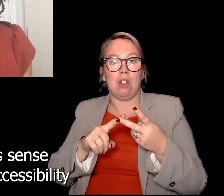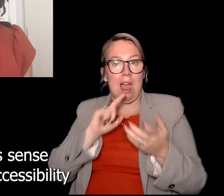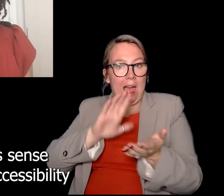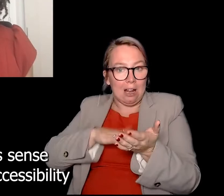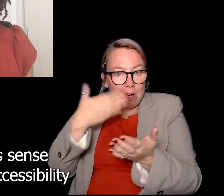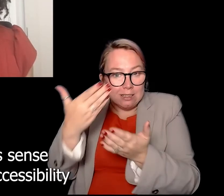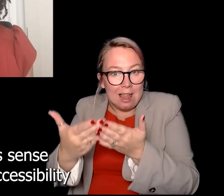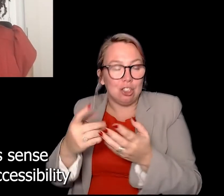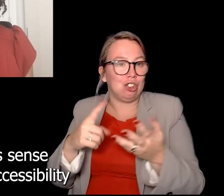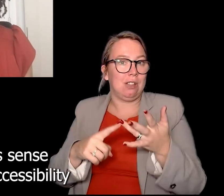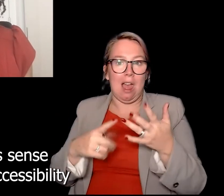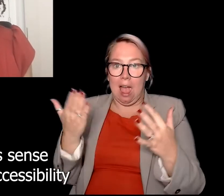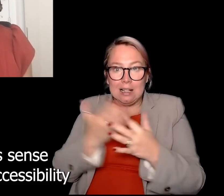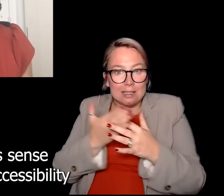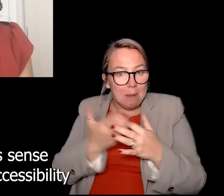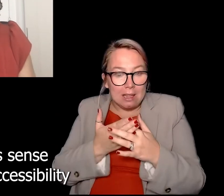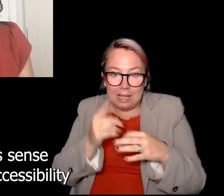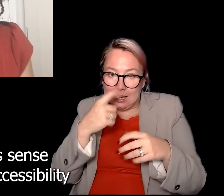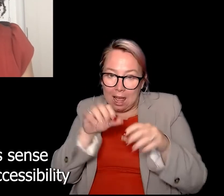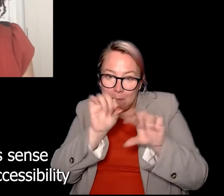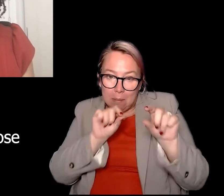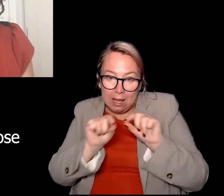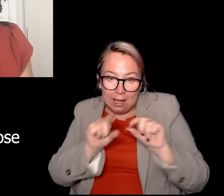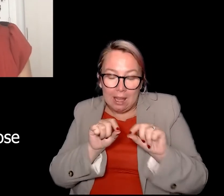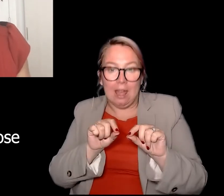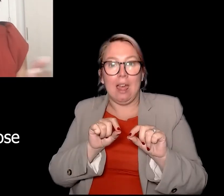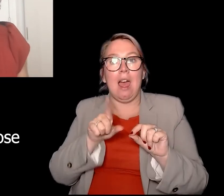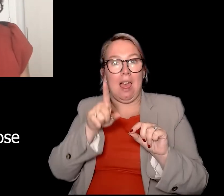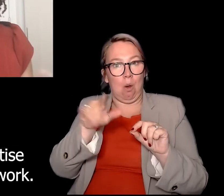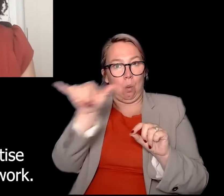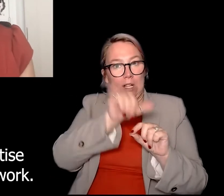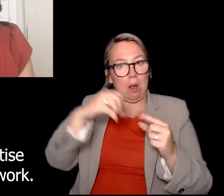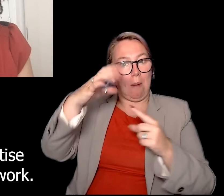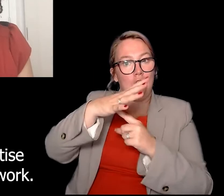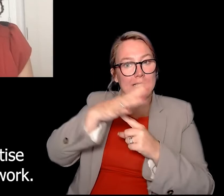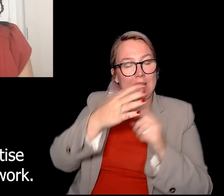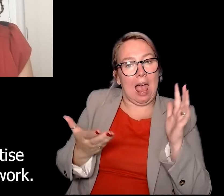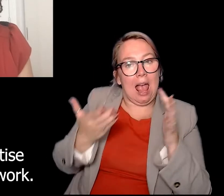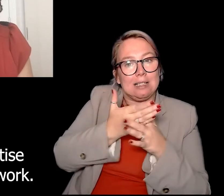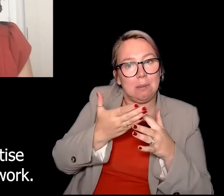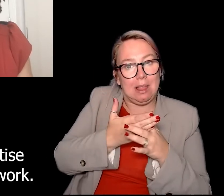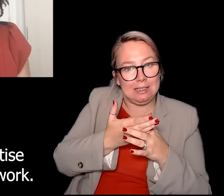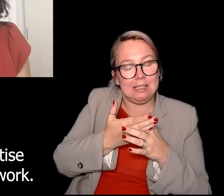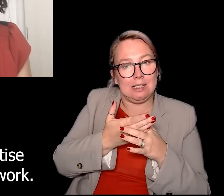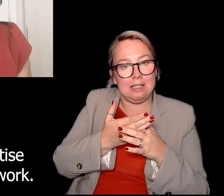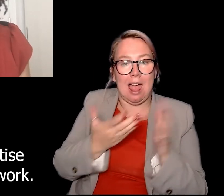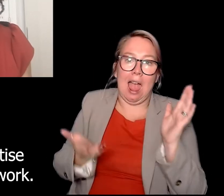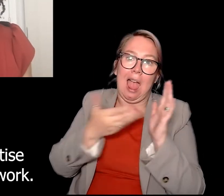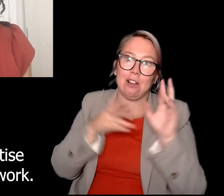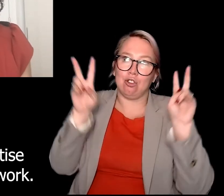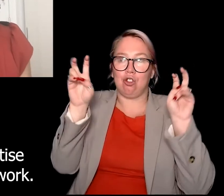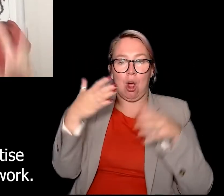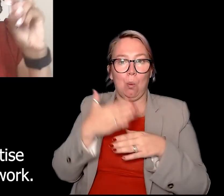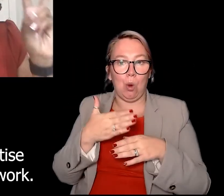Having the language make sense when it's translated, or even accessibility are things you can choose and choose not to prioritize because they take